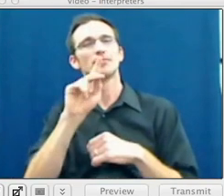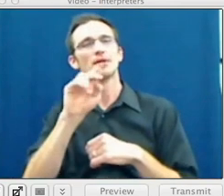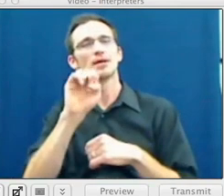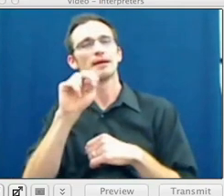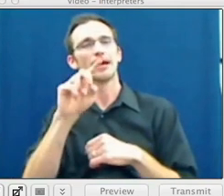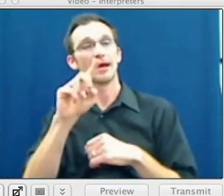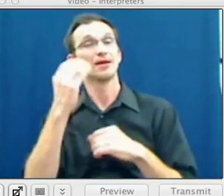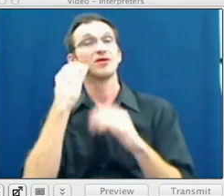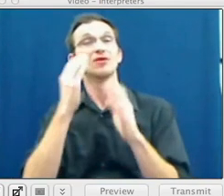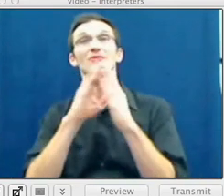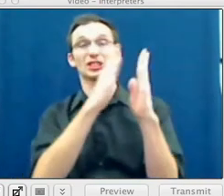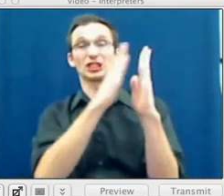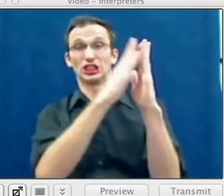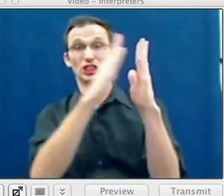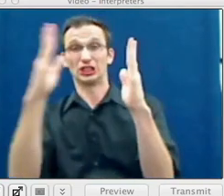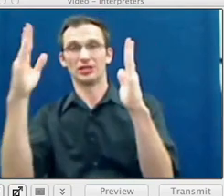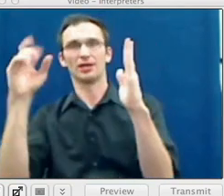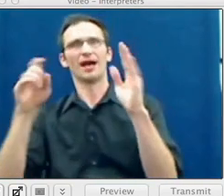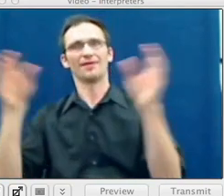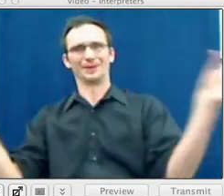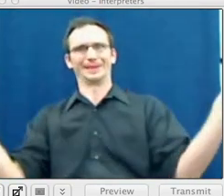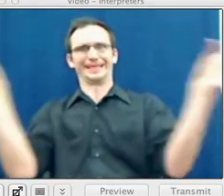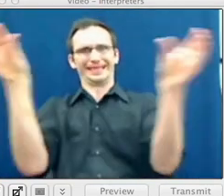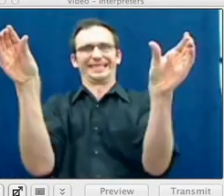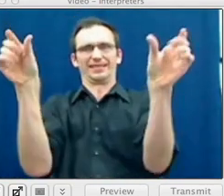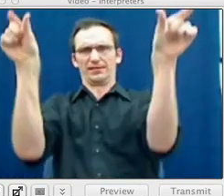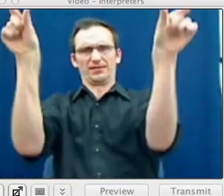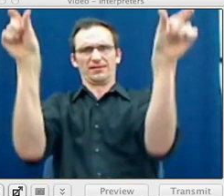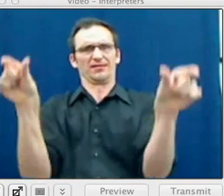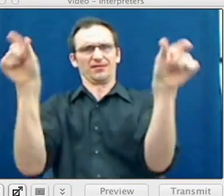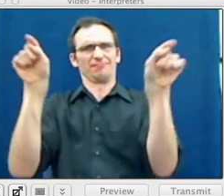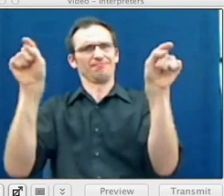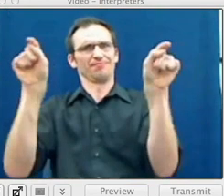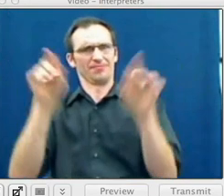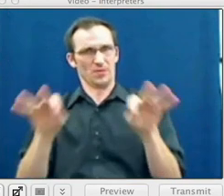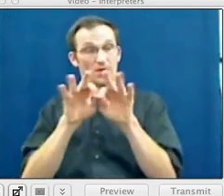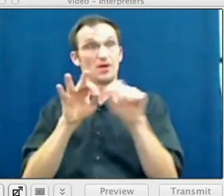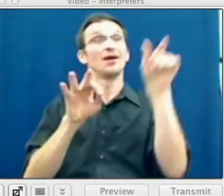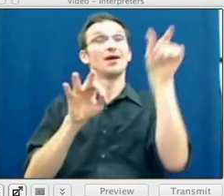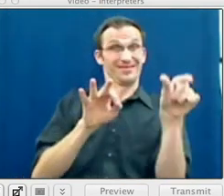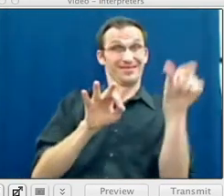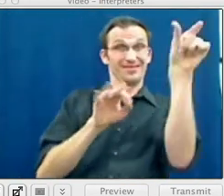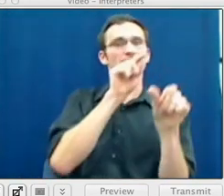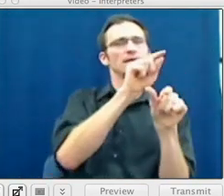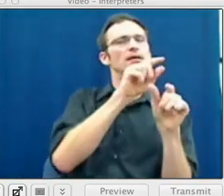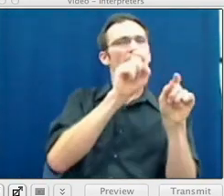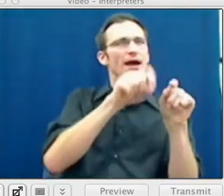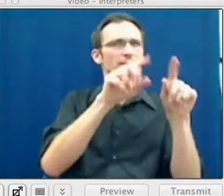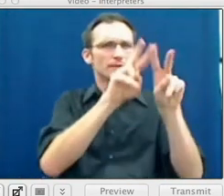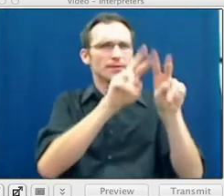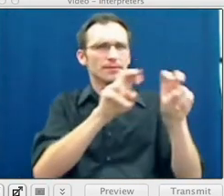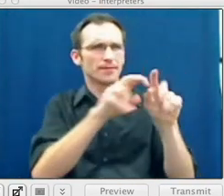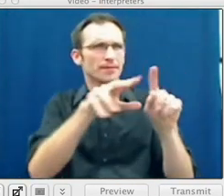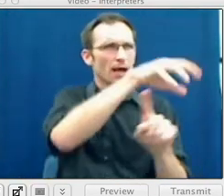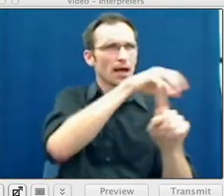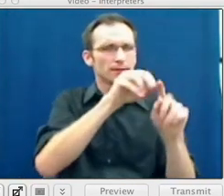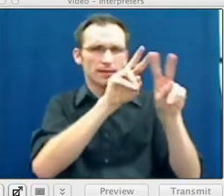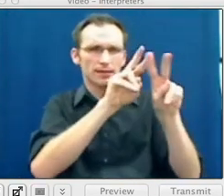If context-based decision-making is one bookend, and values, let me say that